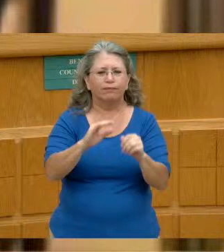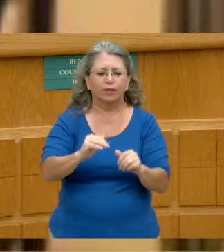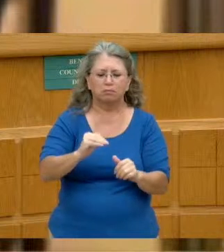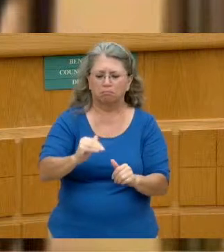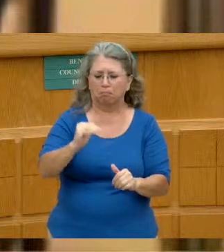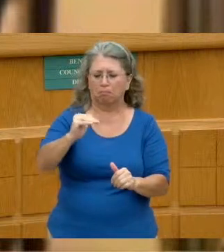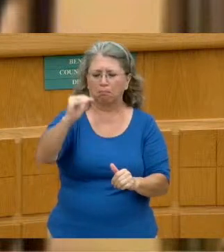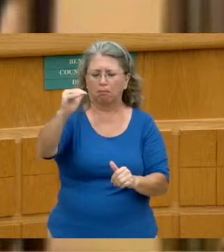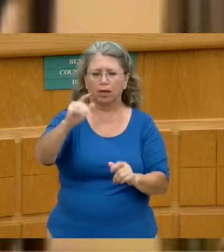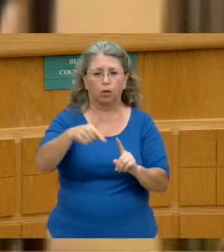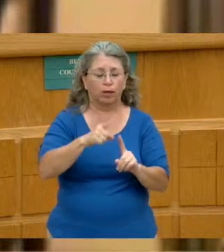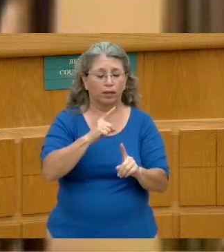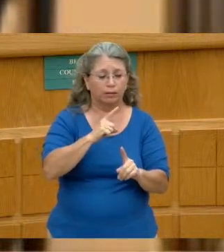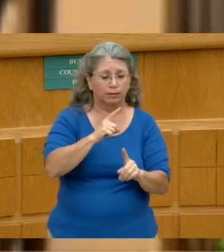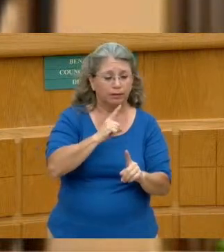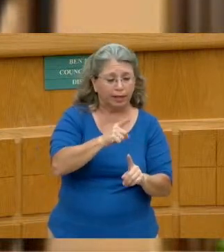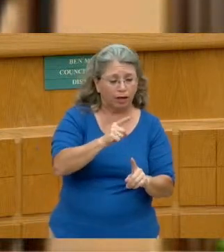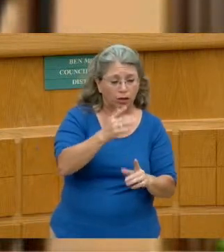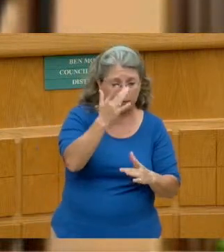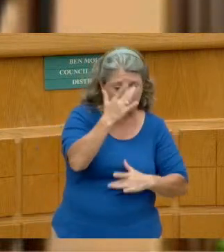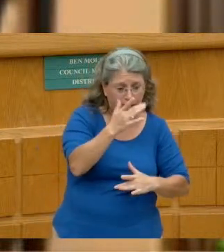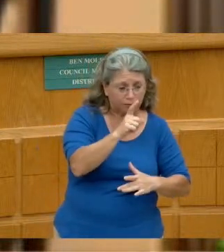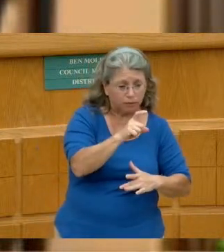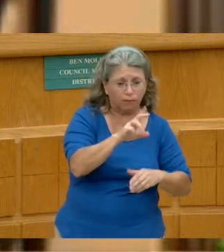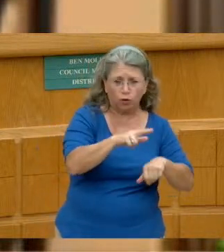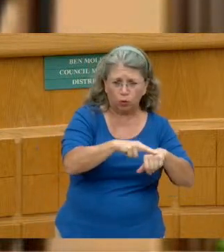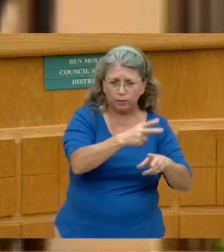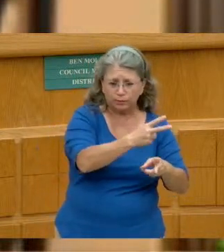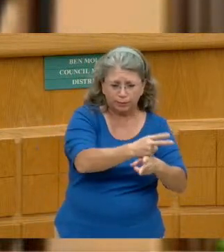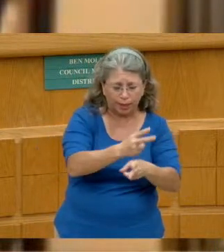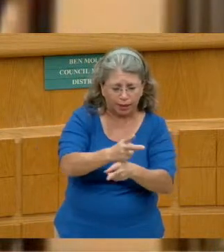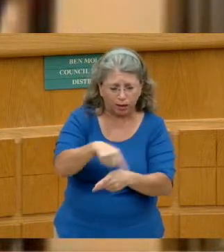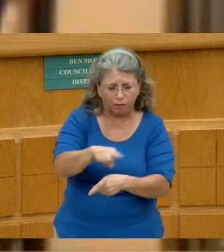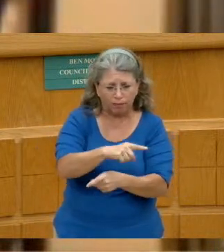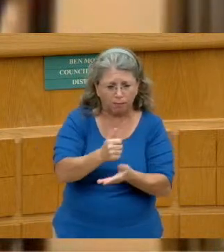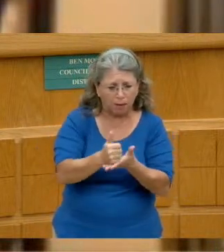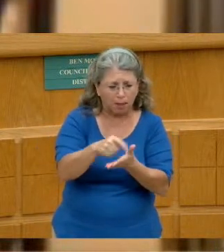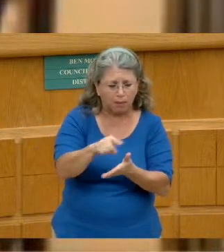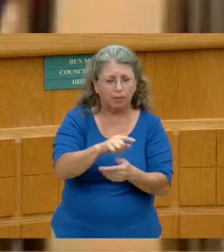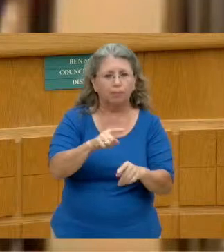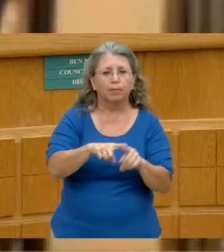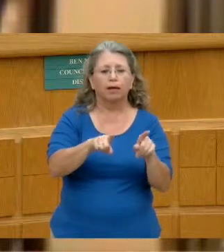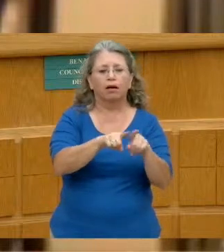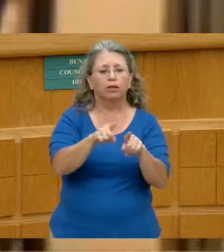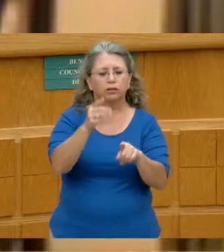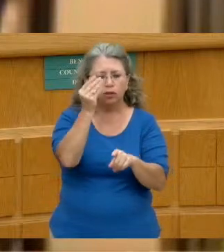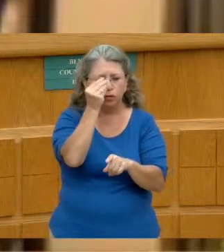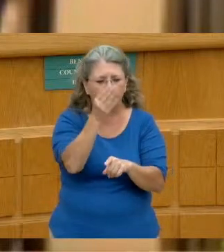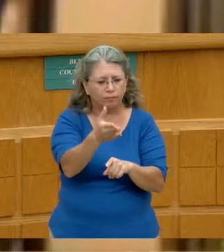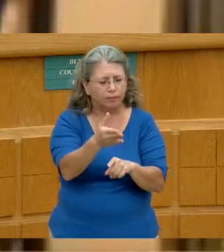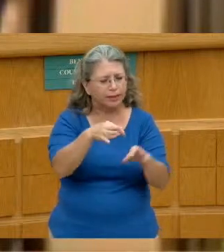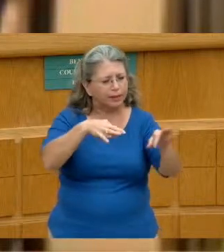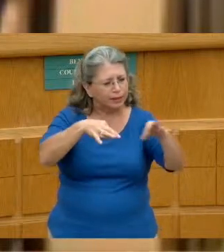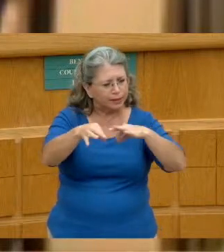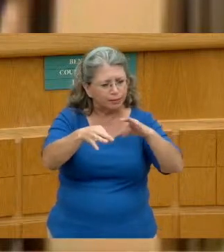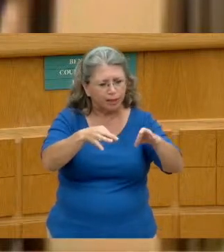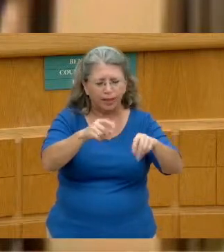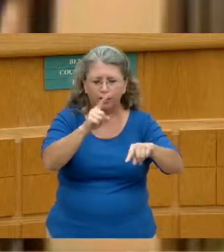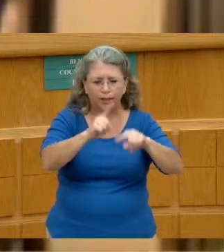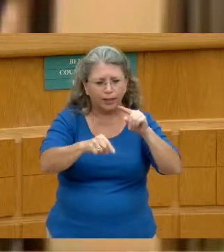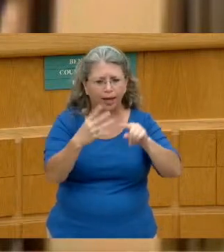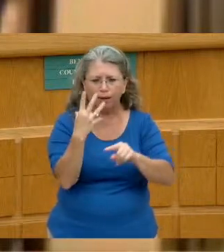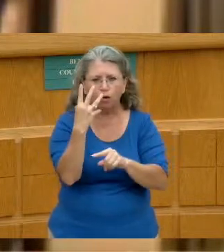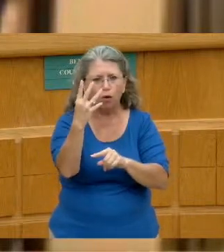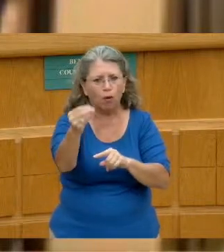sick, you need to take care of them, help them, but also let them know that they cannot go out and infect others.